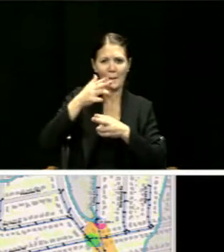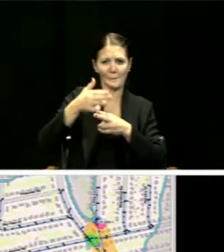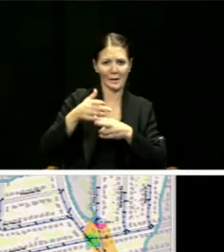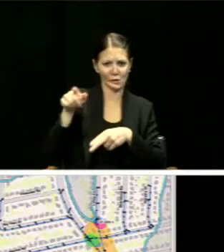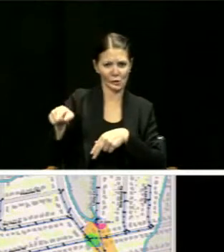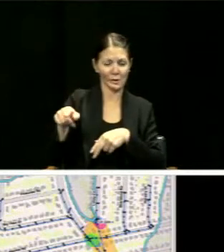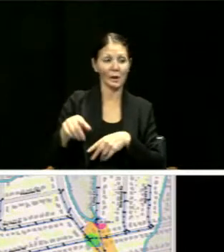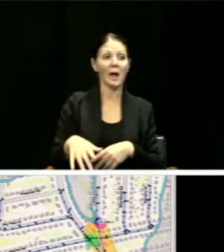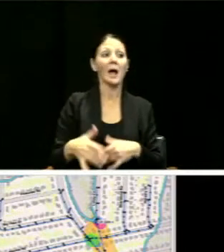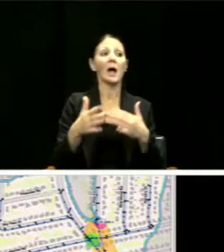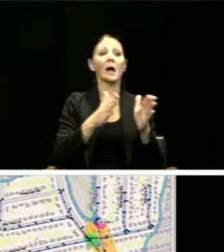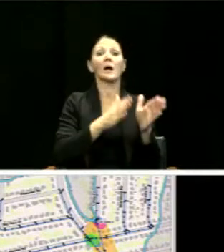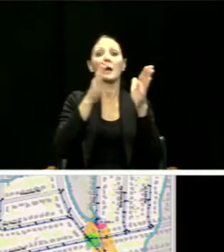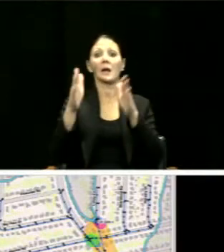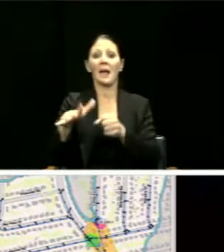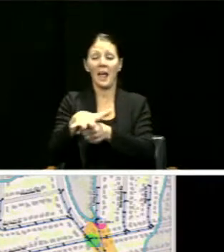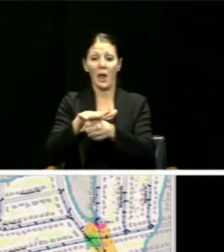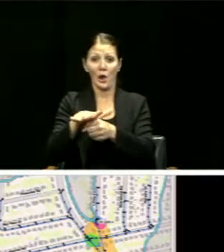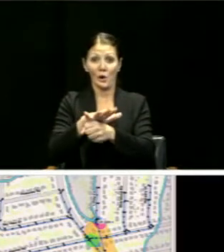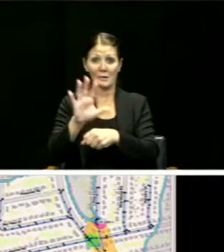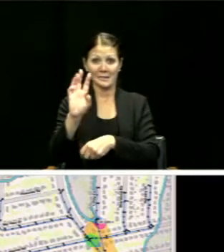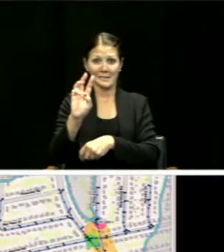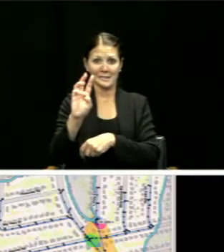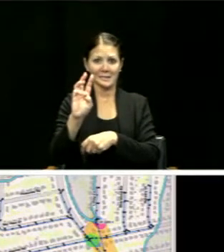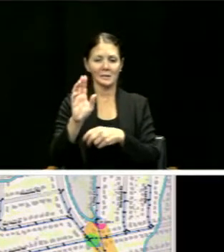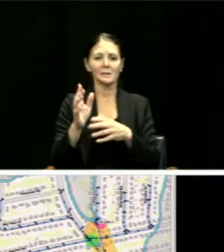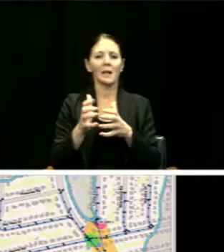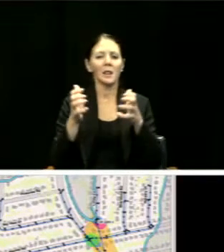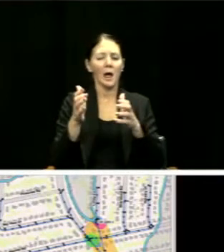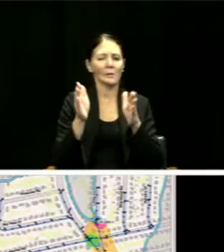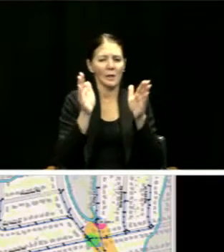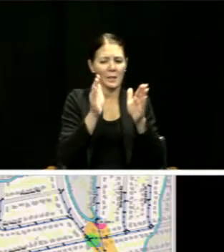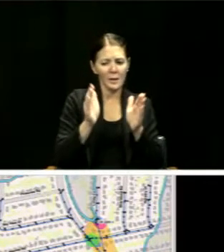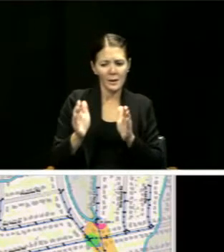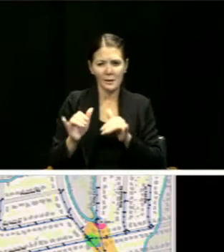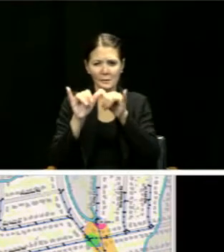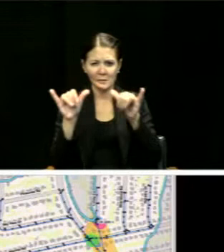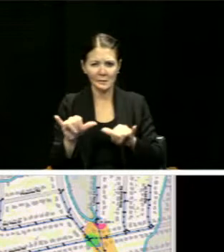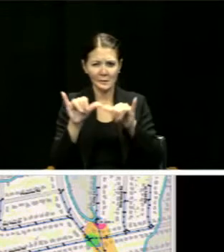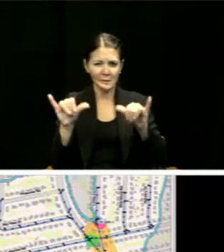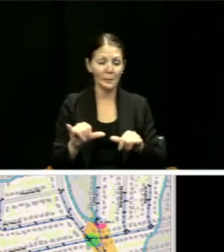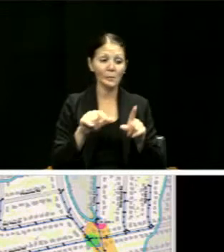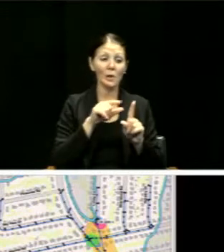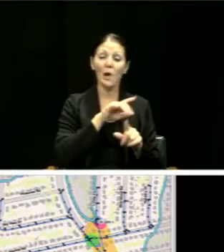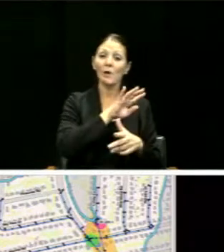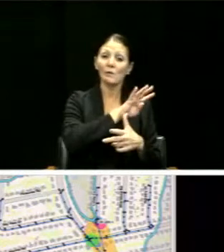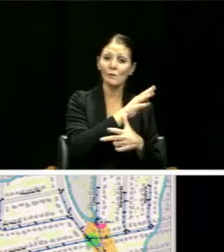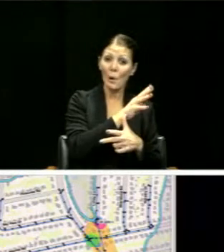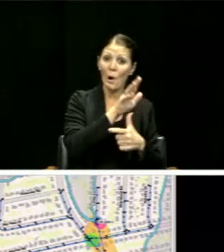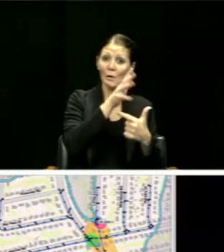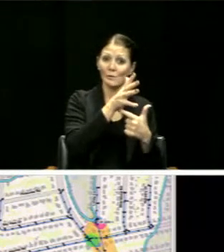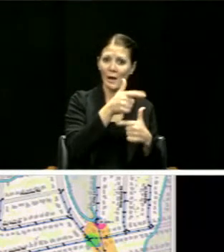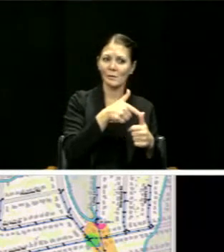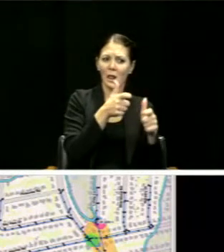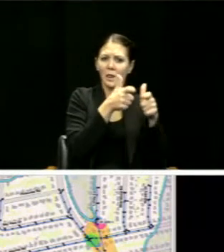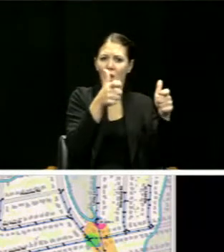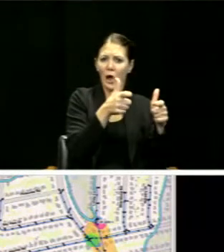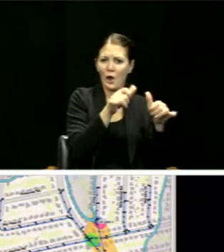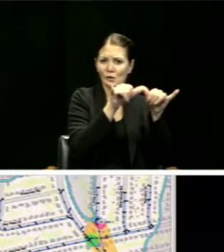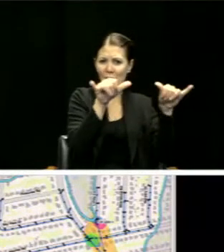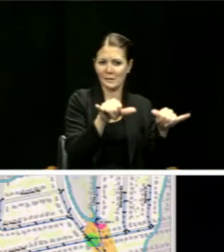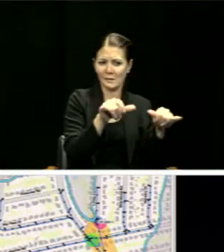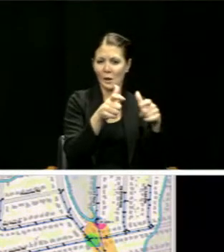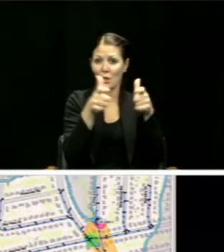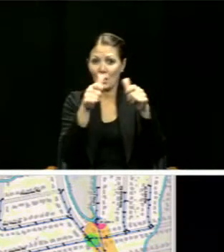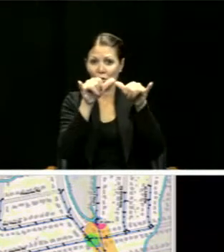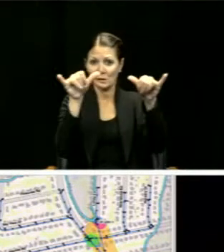then area 6 is, there's a lot of little systems. So area 4 and 5 had larger systems, and area 5 is actually